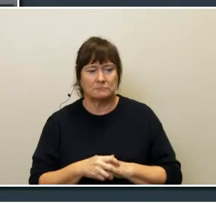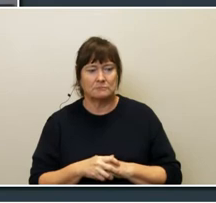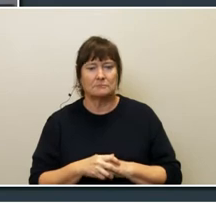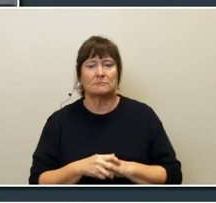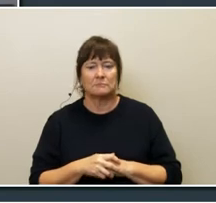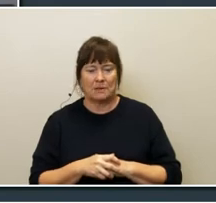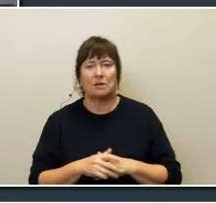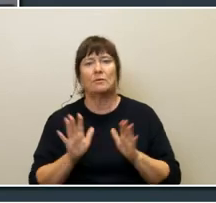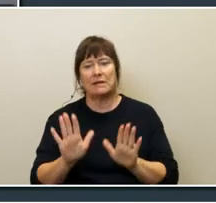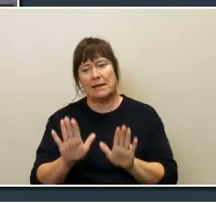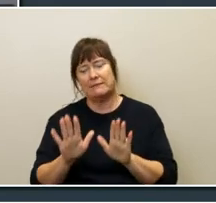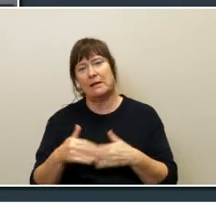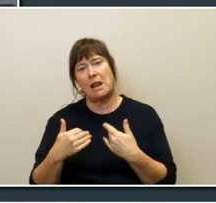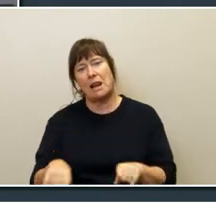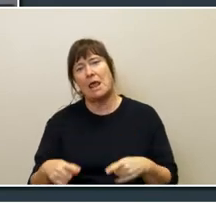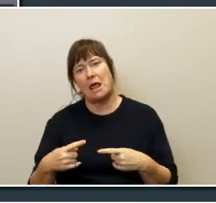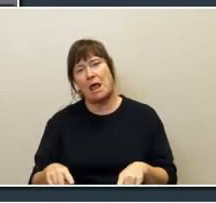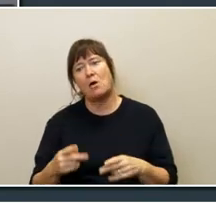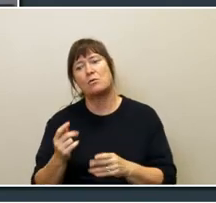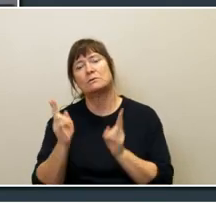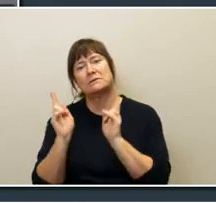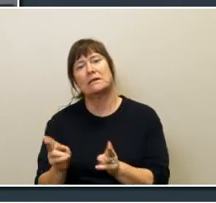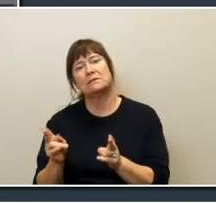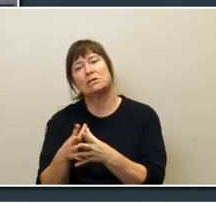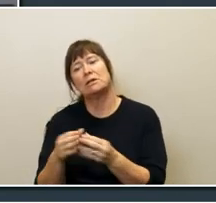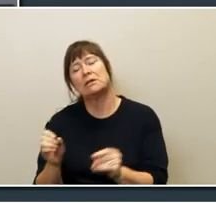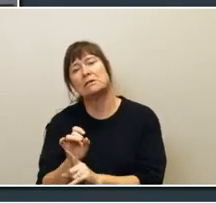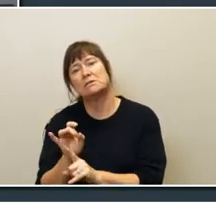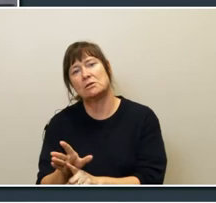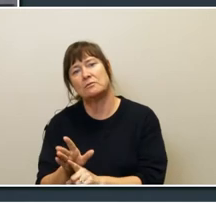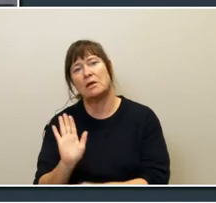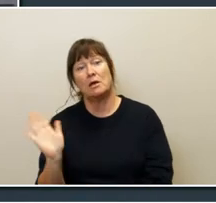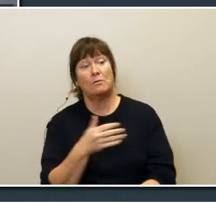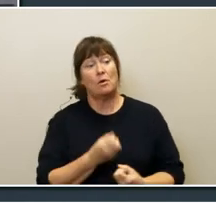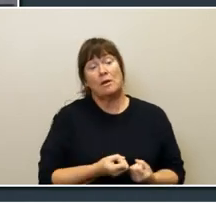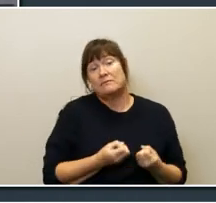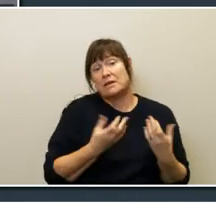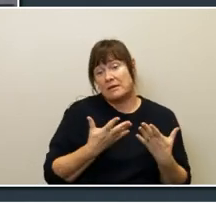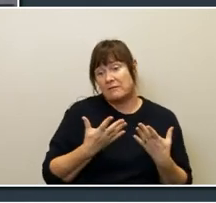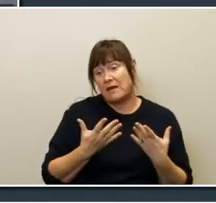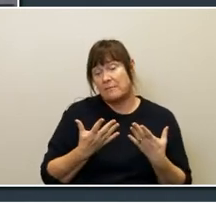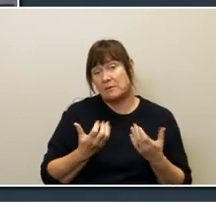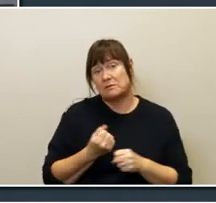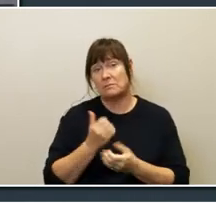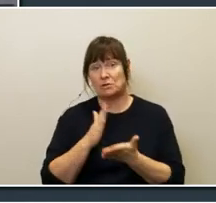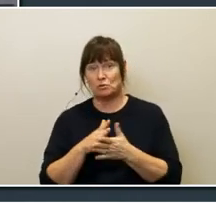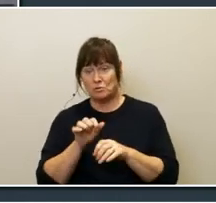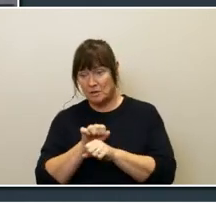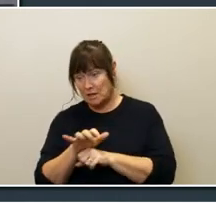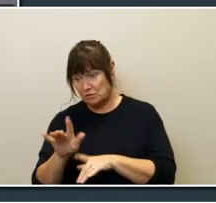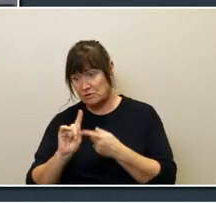let nature heal itself. We all will need to make sacrifices to achieve the health of the estuary over